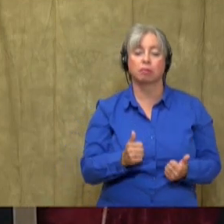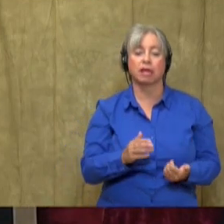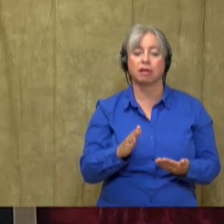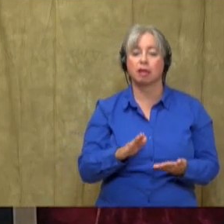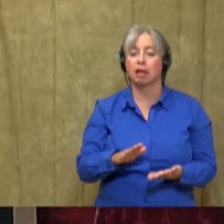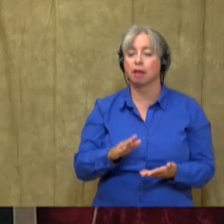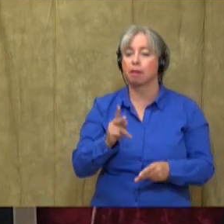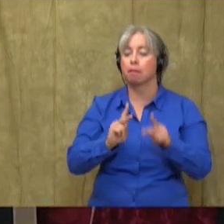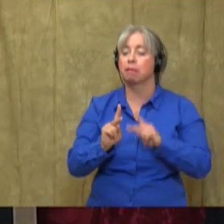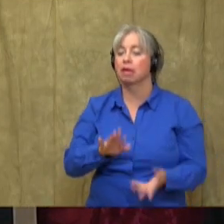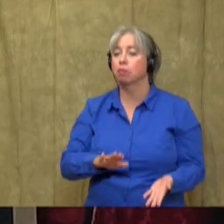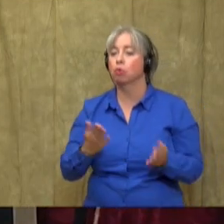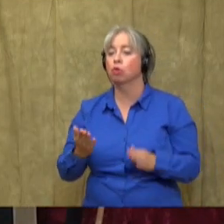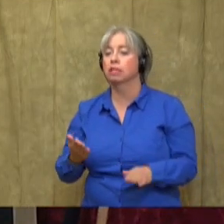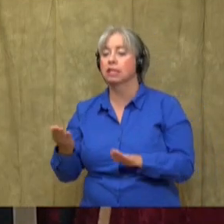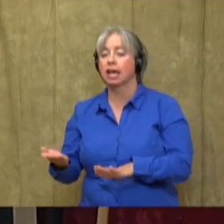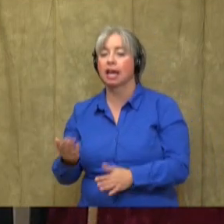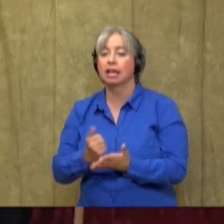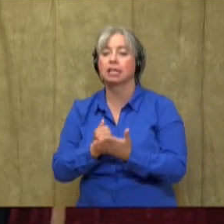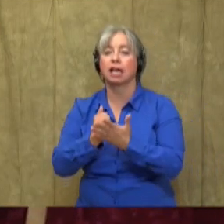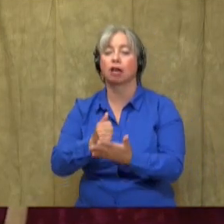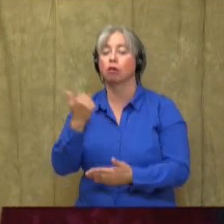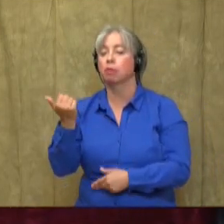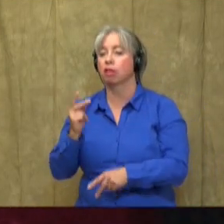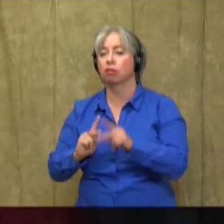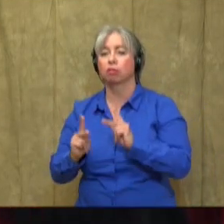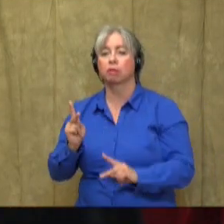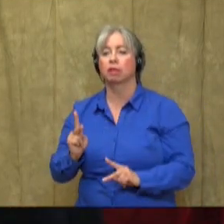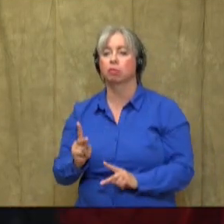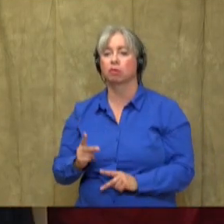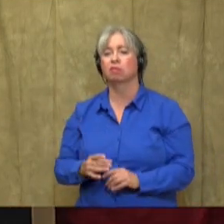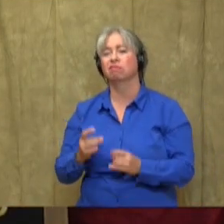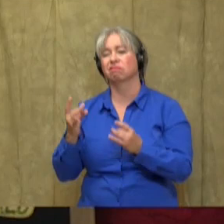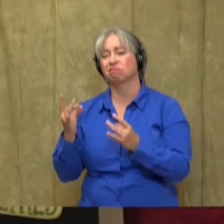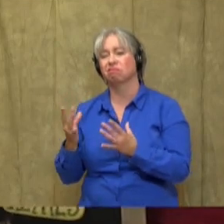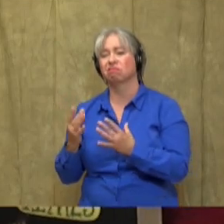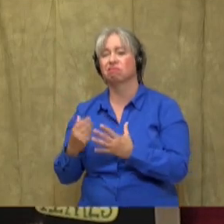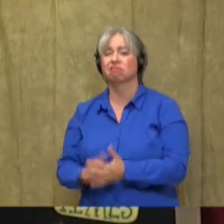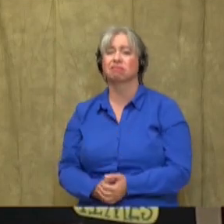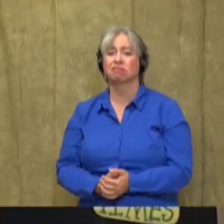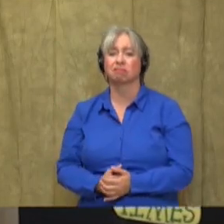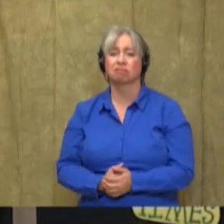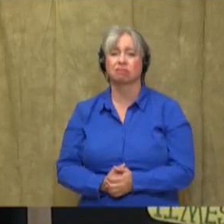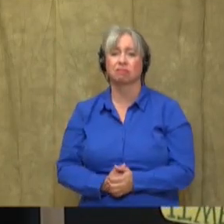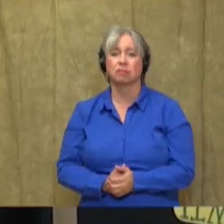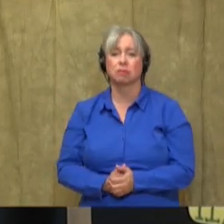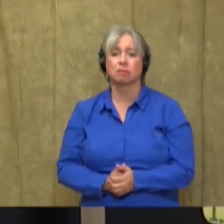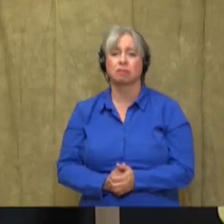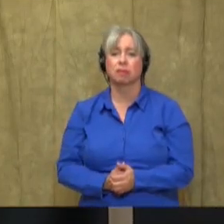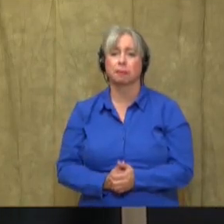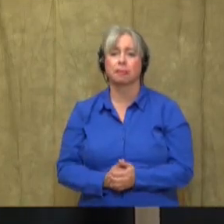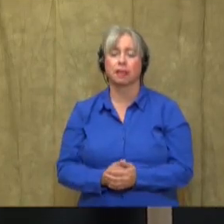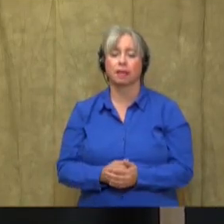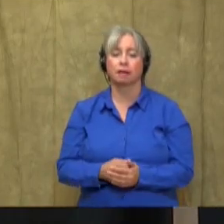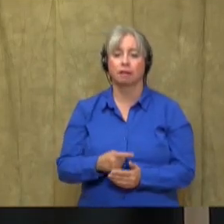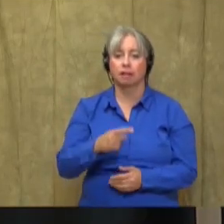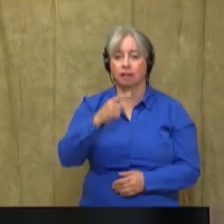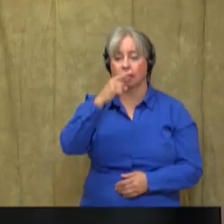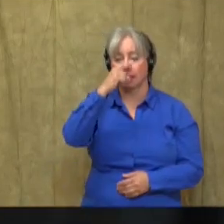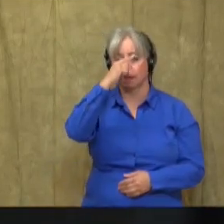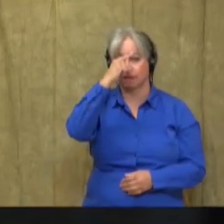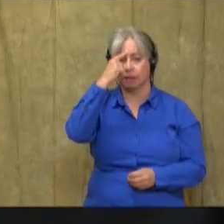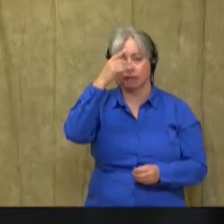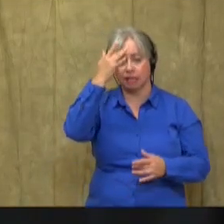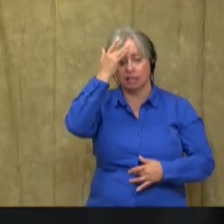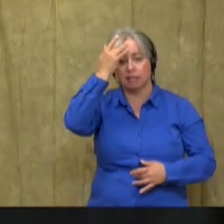what happened. So the Black Plague was a horrible thing that occurred during the Middle Ages that brought a